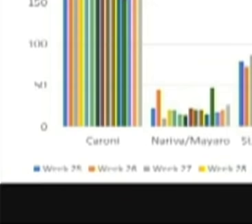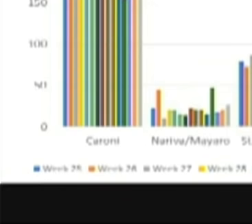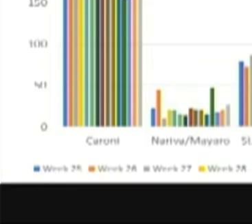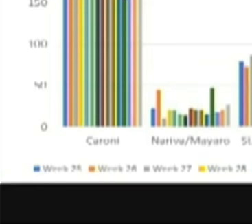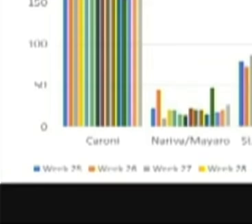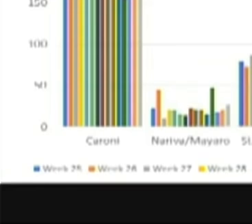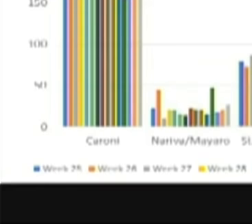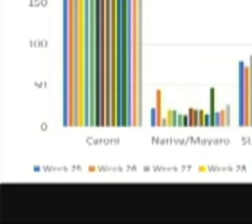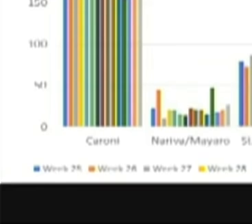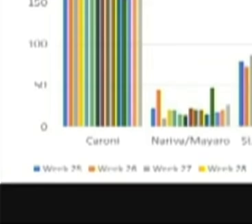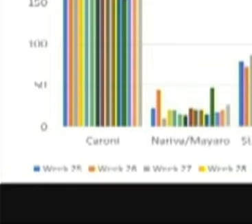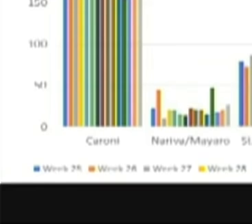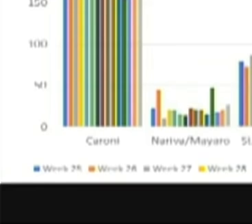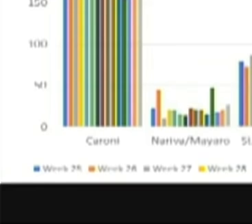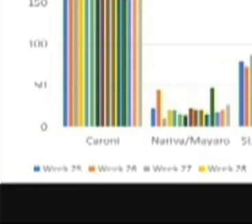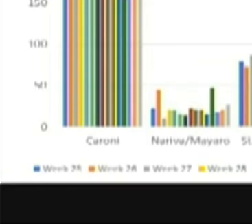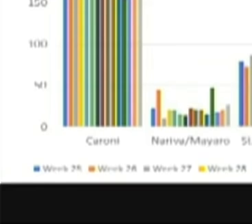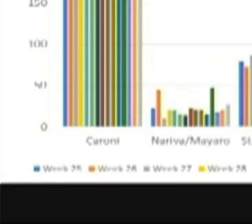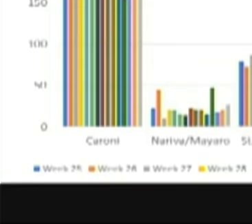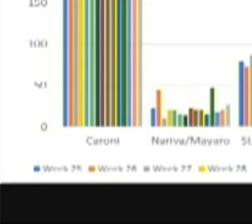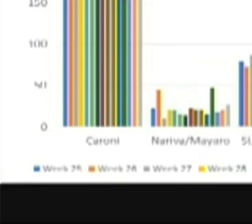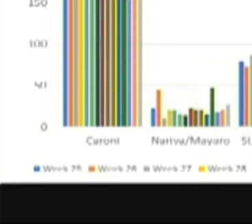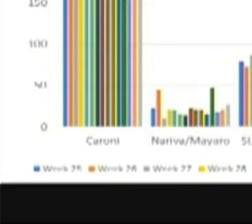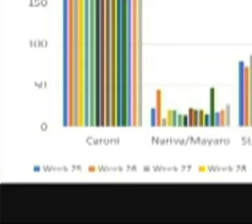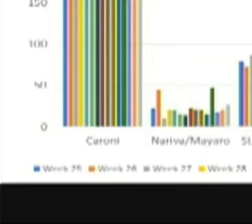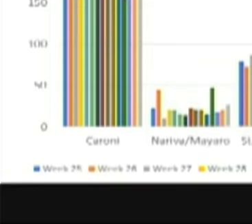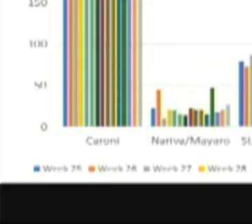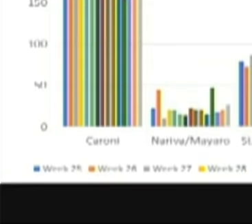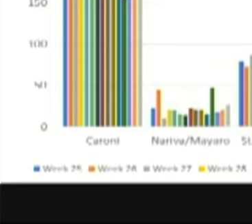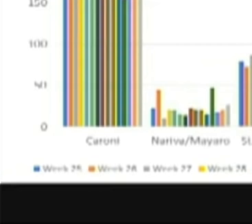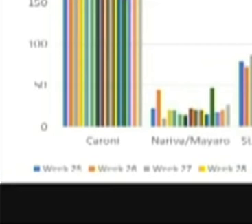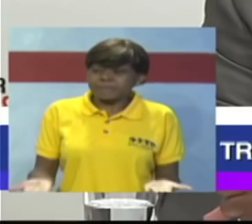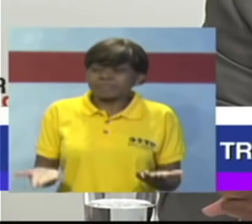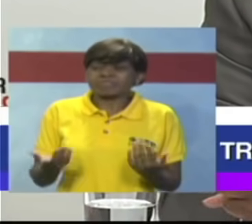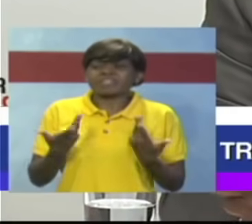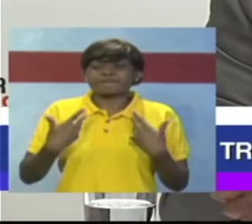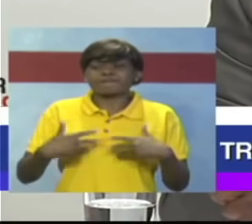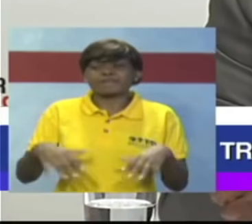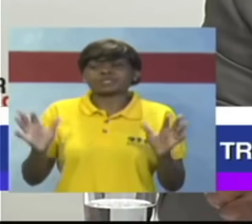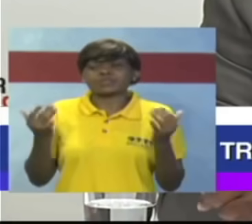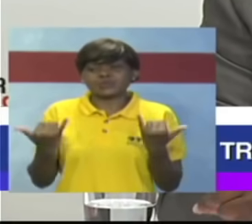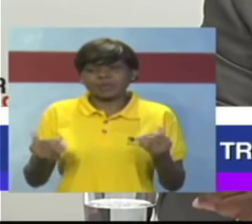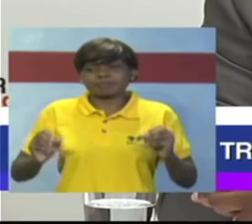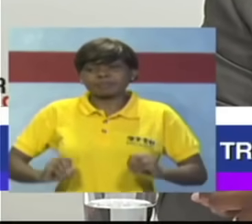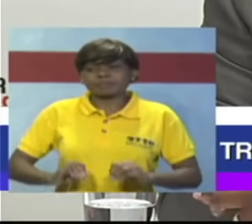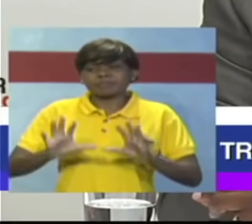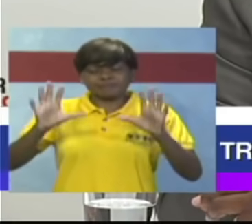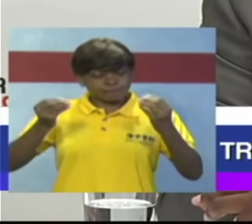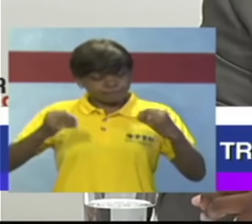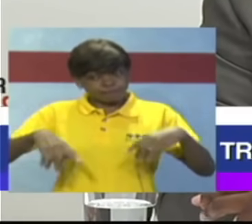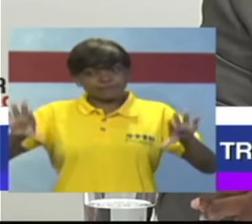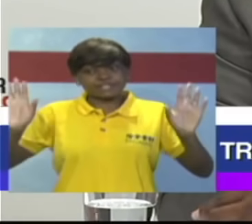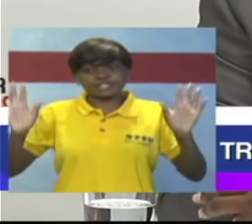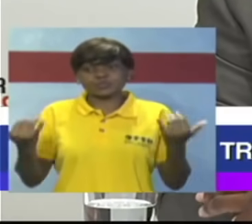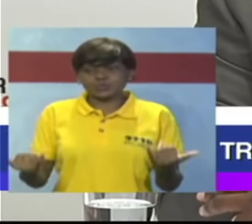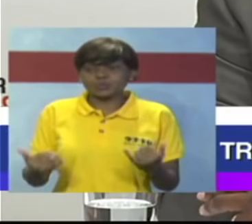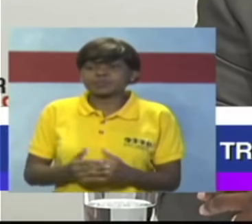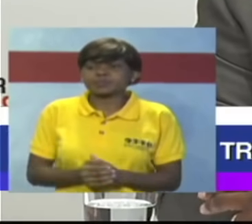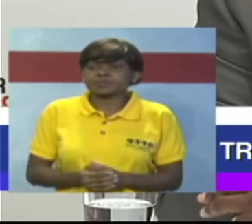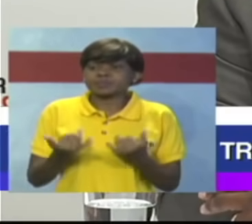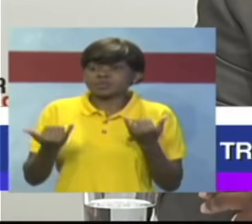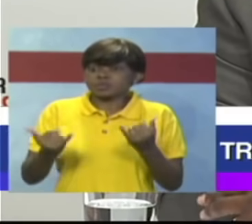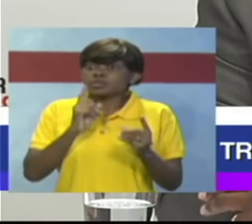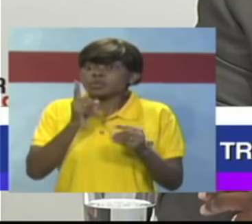county level and at a national level. So we'll finish with the slides, but as we move to looking at the